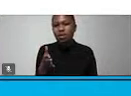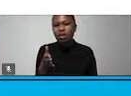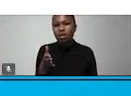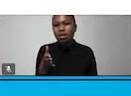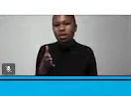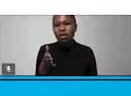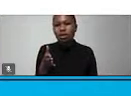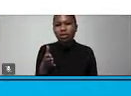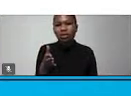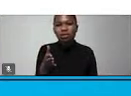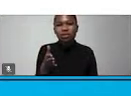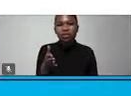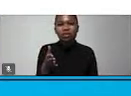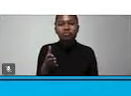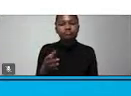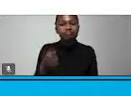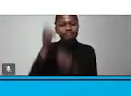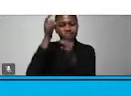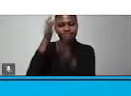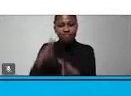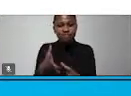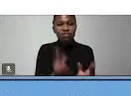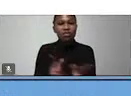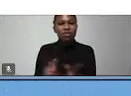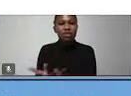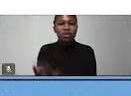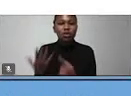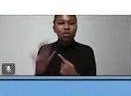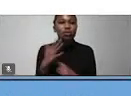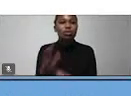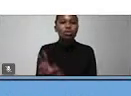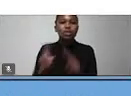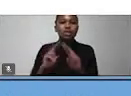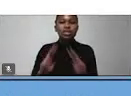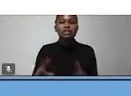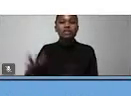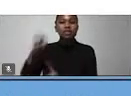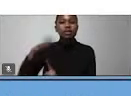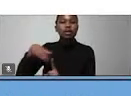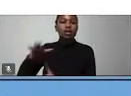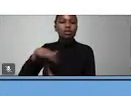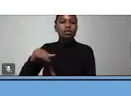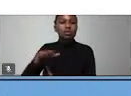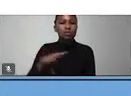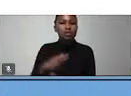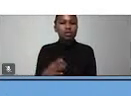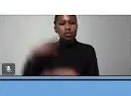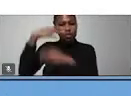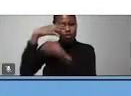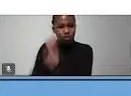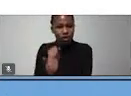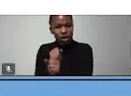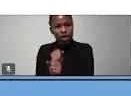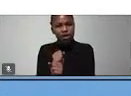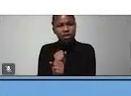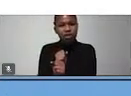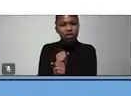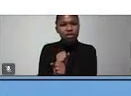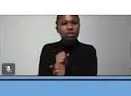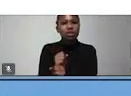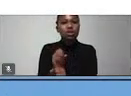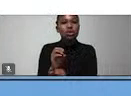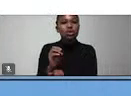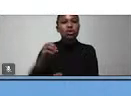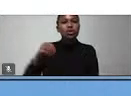Just very briefly, again, just showing the different areas where WestGrow focuses. So being the official tourism, trade and